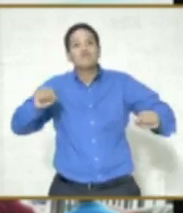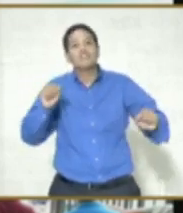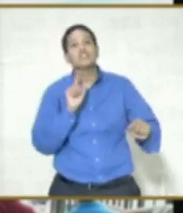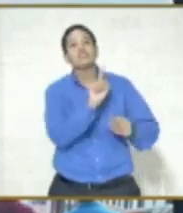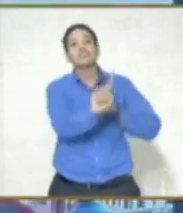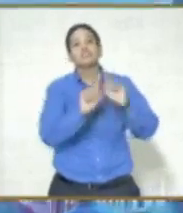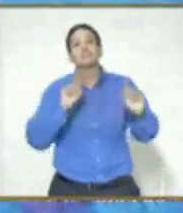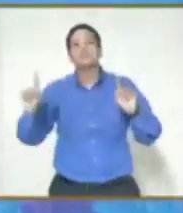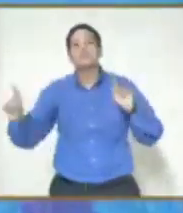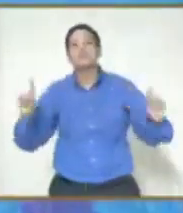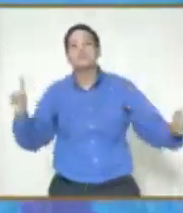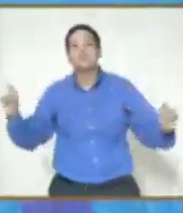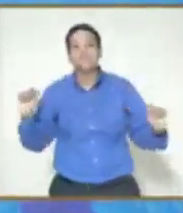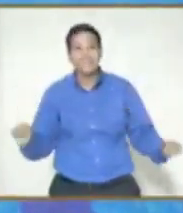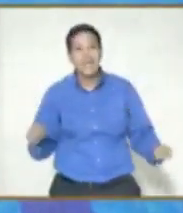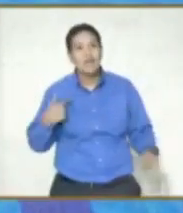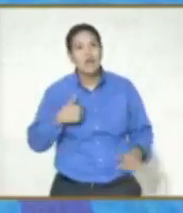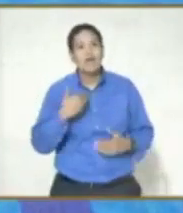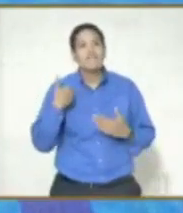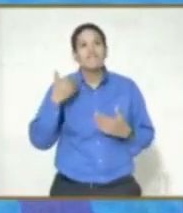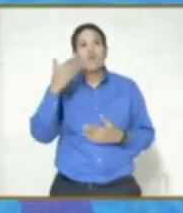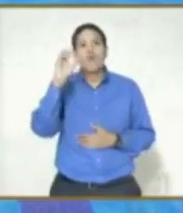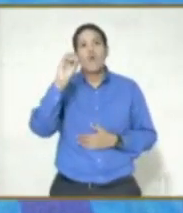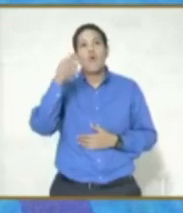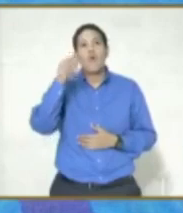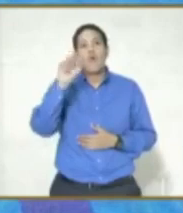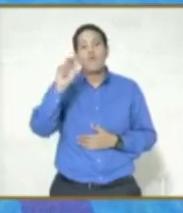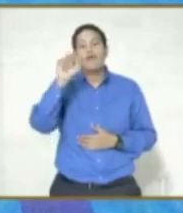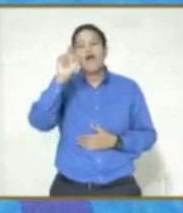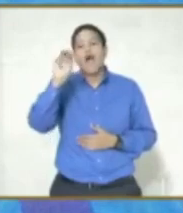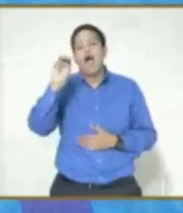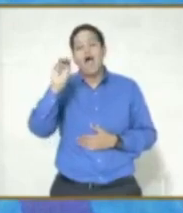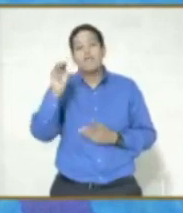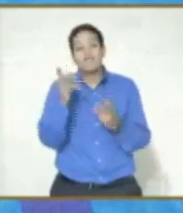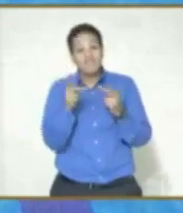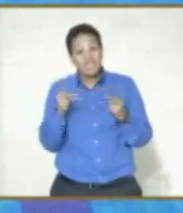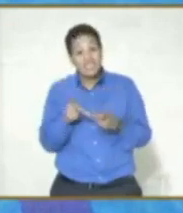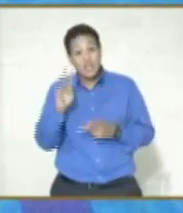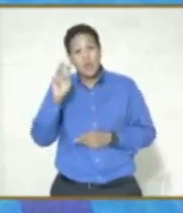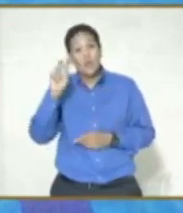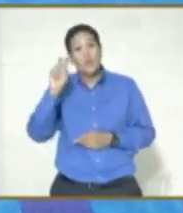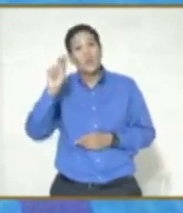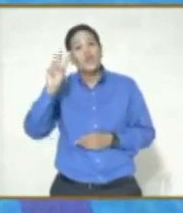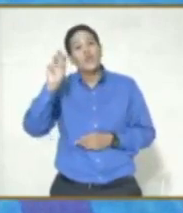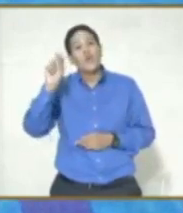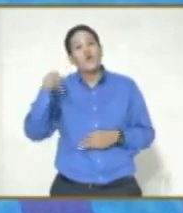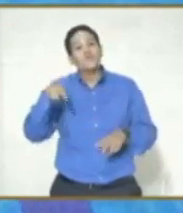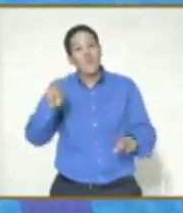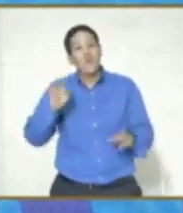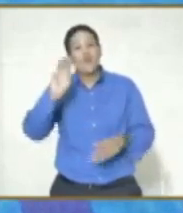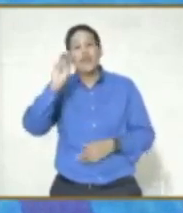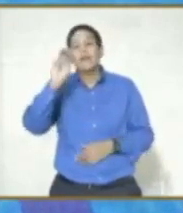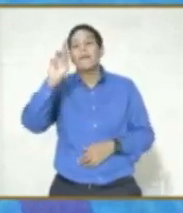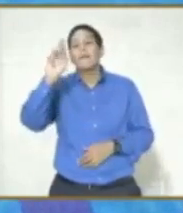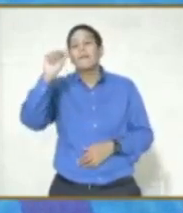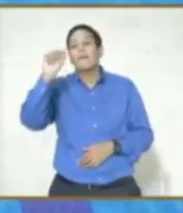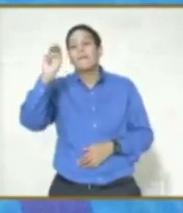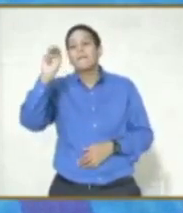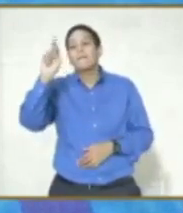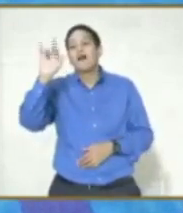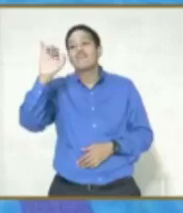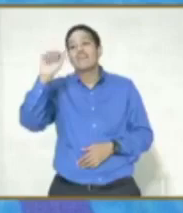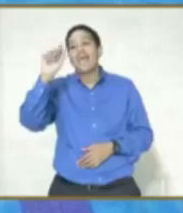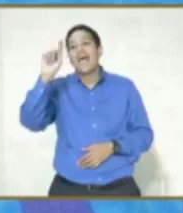open arm facility out at Windward Road. We have the Marie Atkins facility at Hanover Street, which